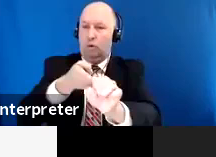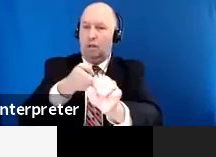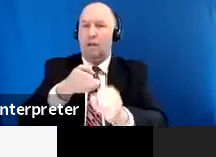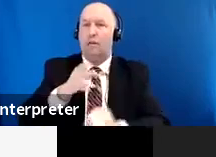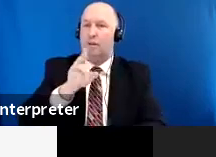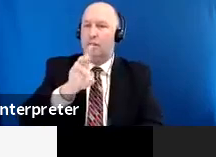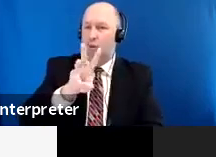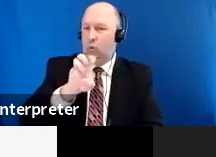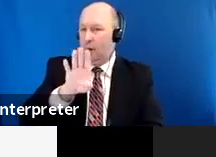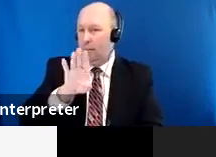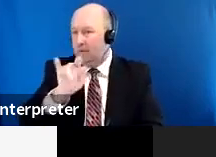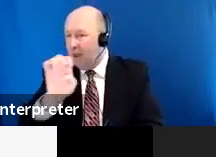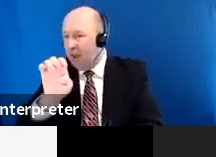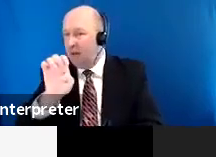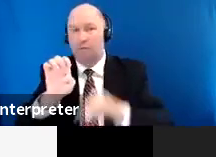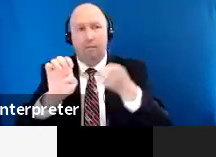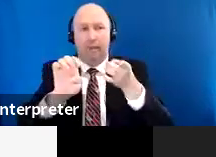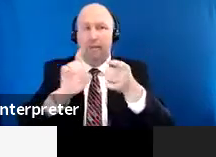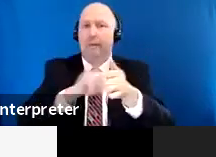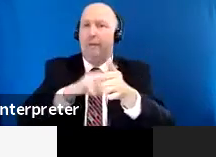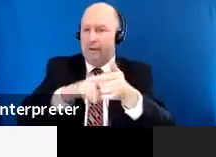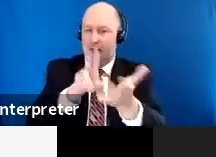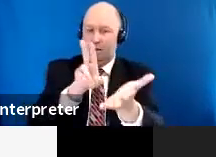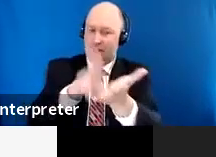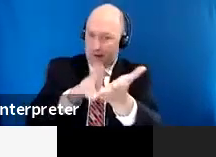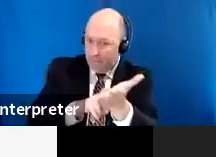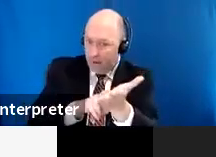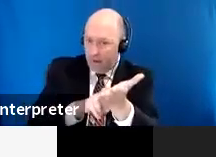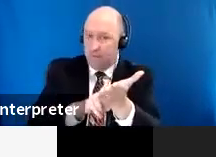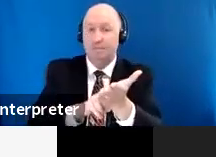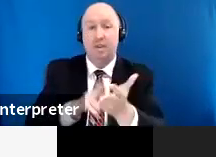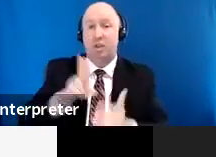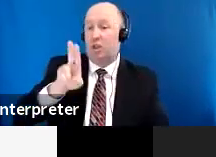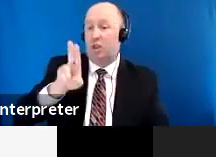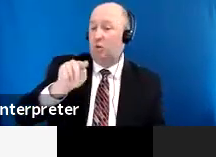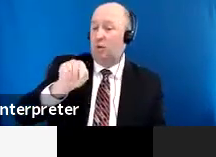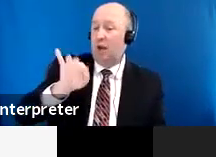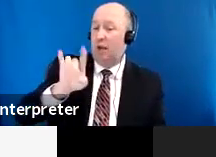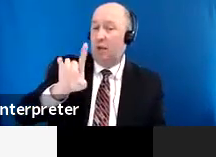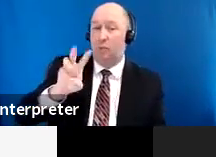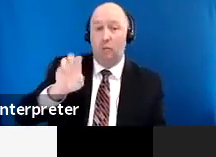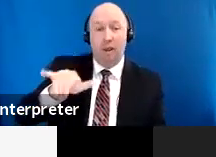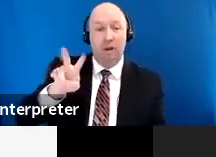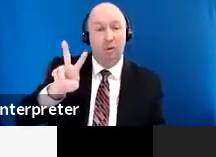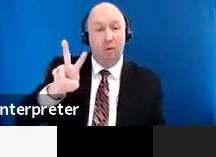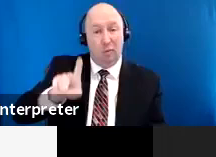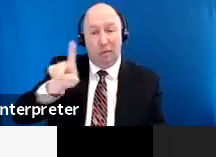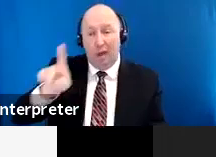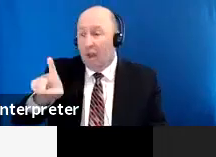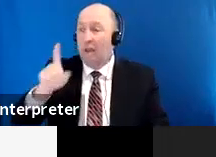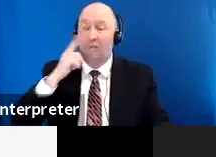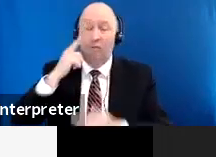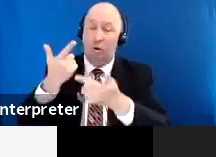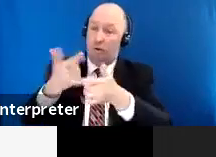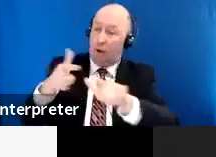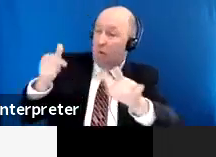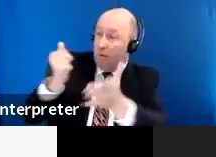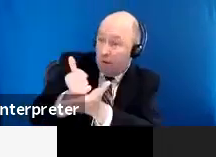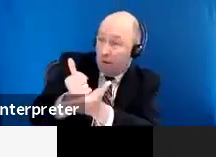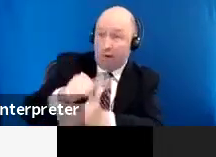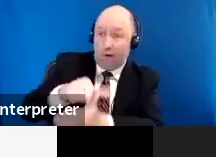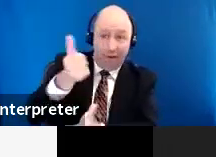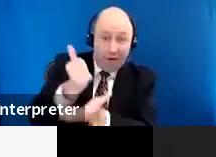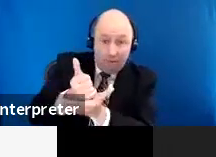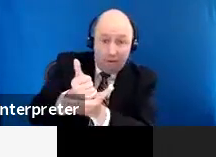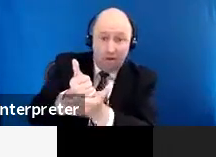the website to be able to register. We have United Way 211, again, for language assistance or other assistance. And then please,